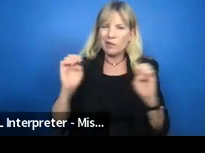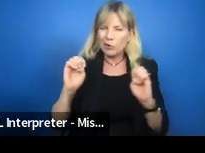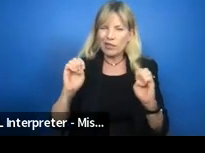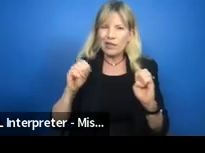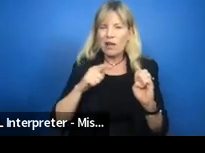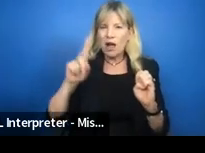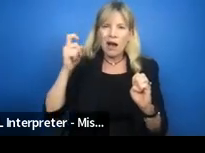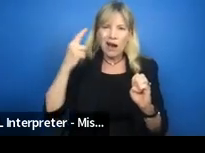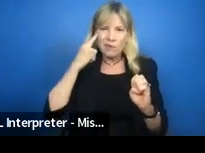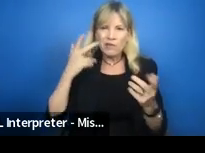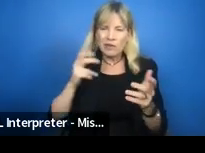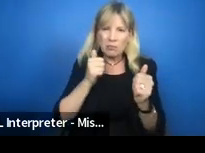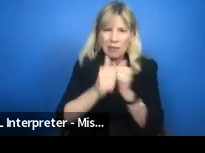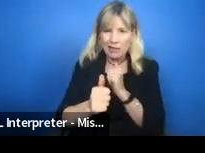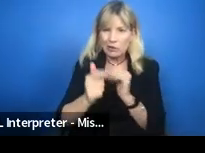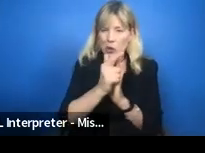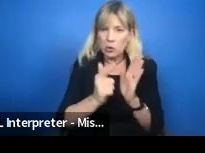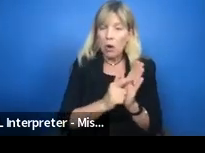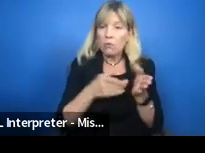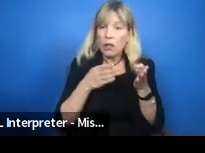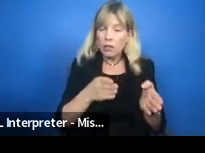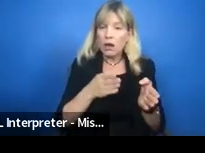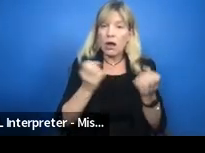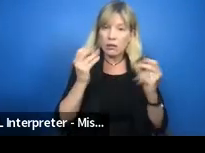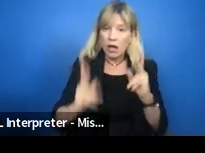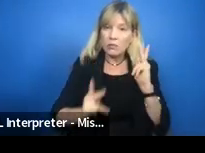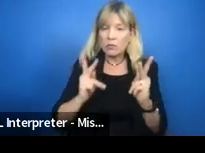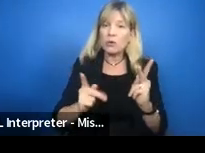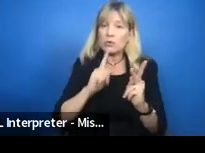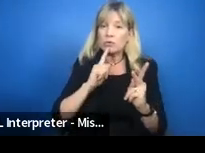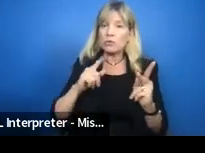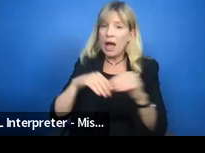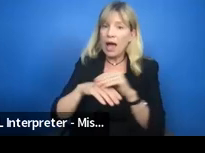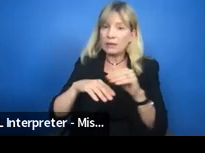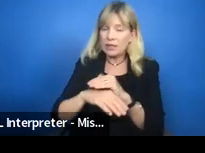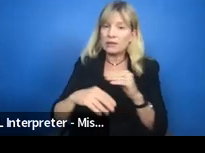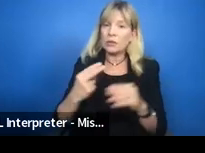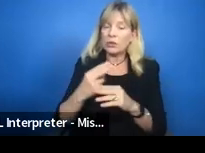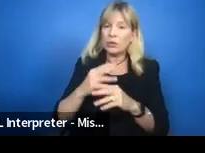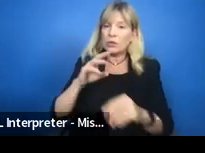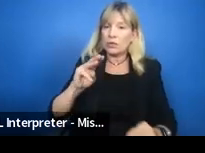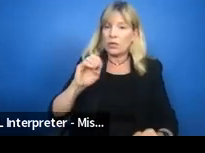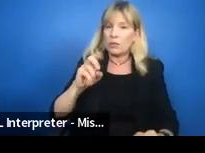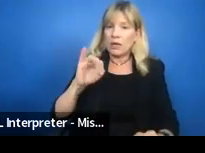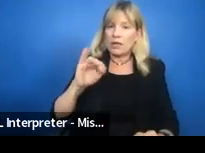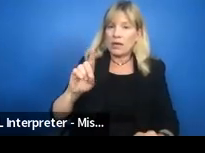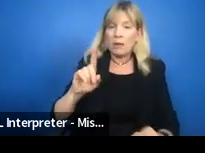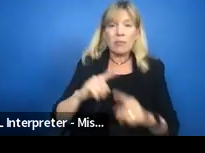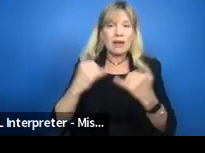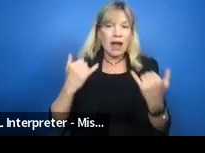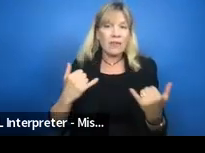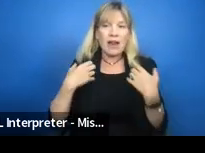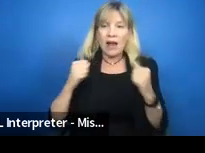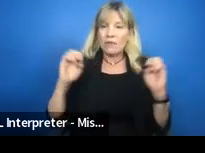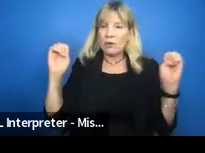the government passed a law that allowed a lot of people to access Medicaid, but the health emergency has ended.